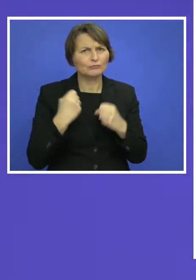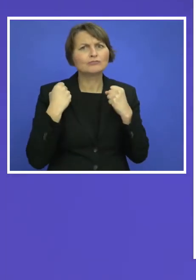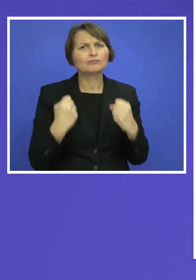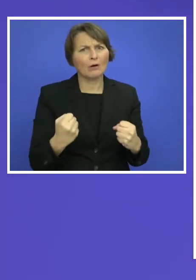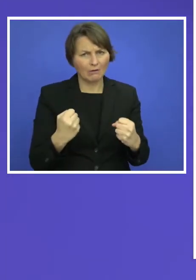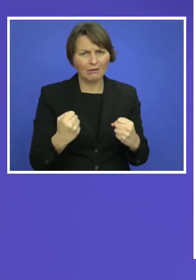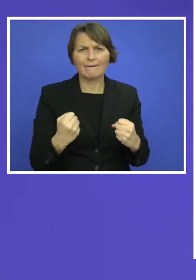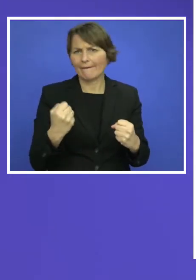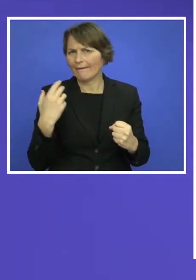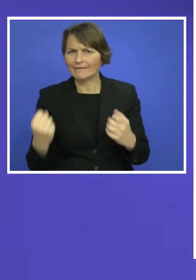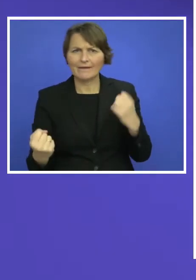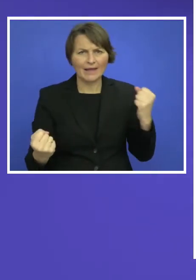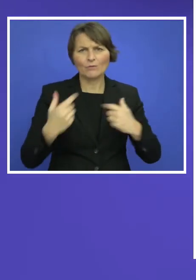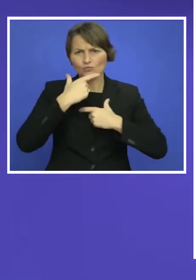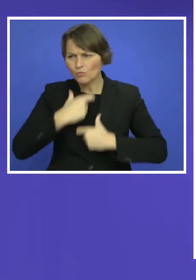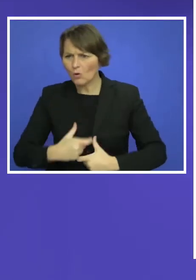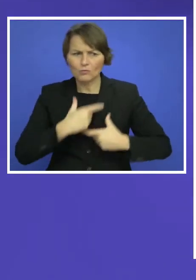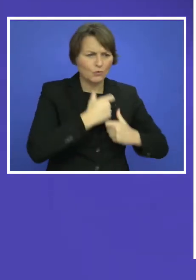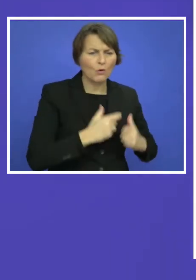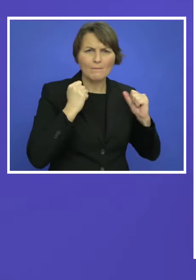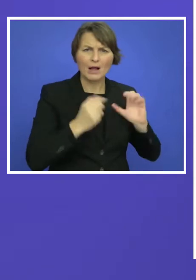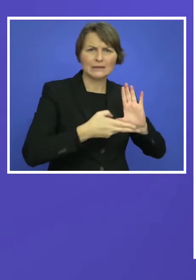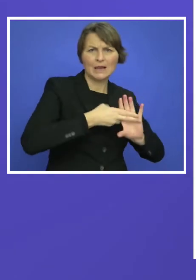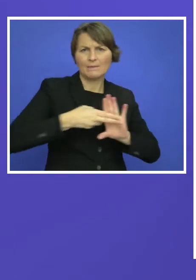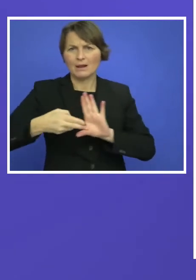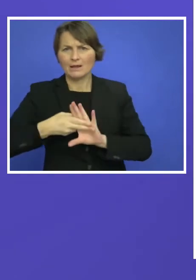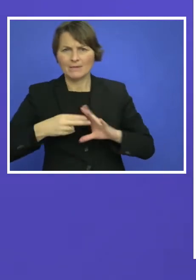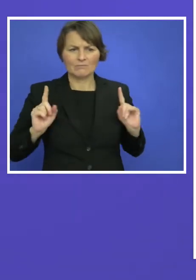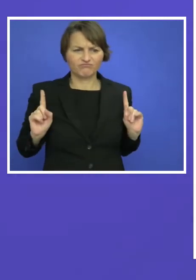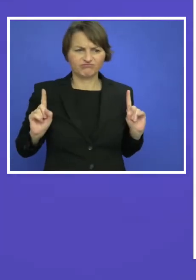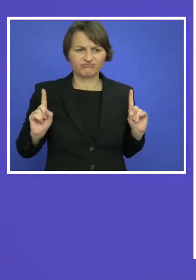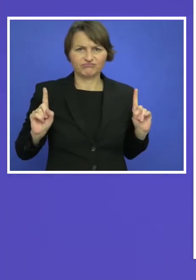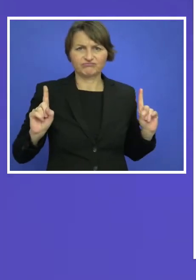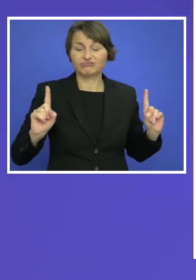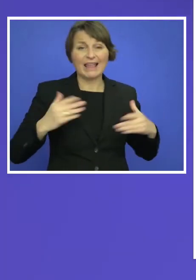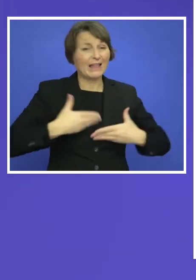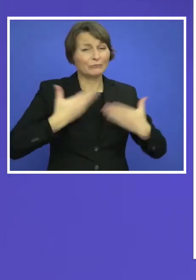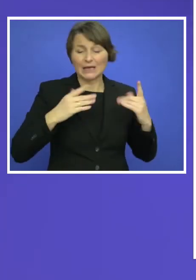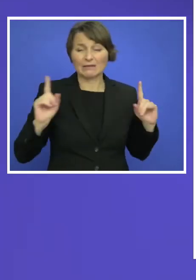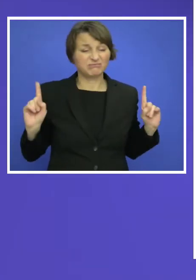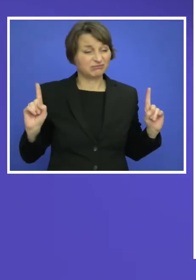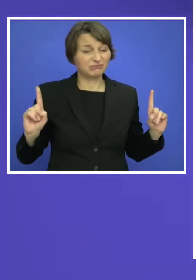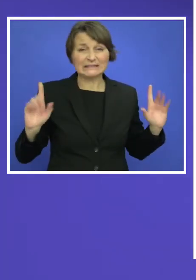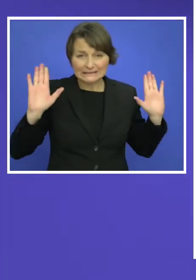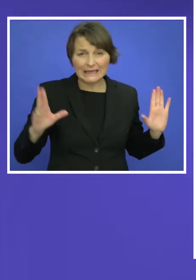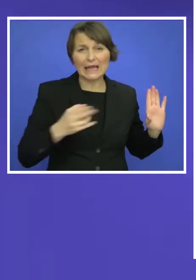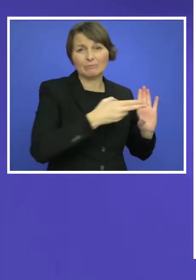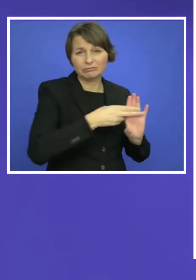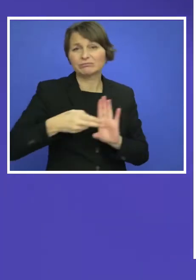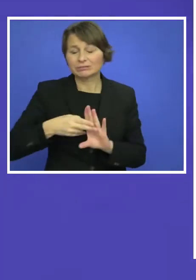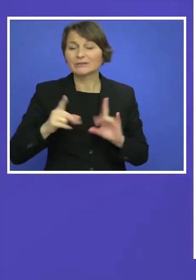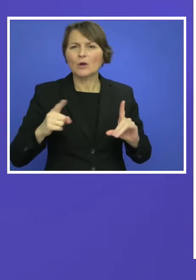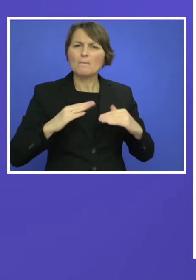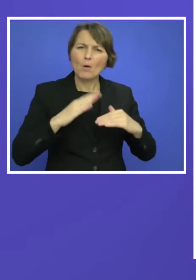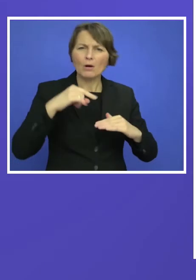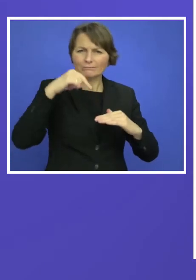characteristics, or roles that the society indicates us day by day. And we should further work to address and to combat